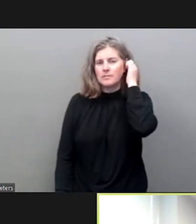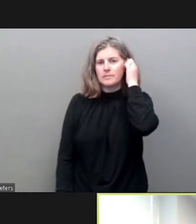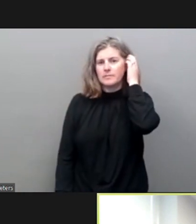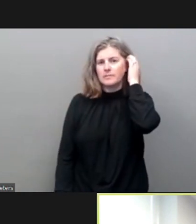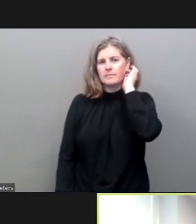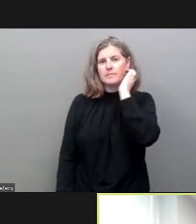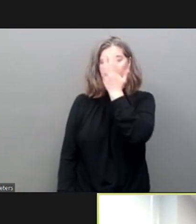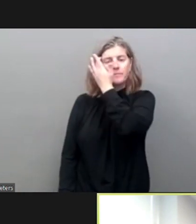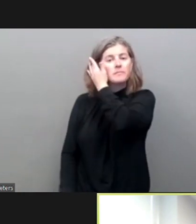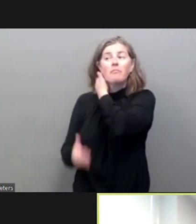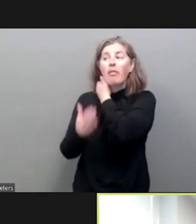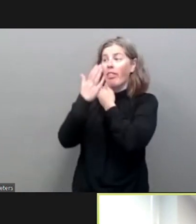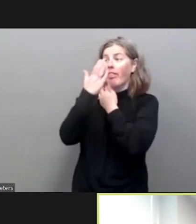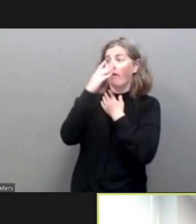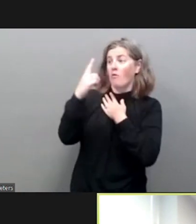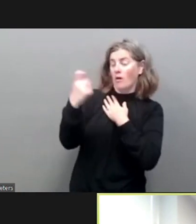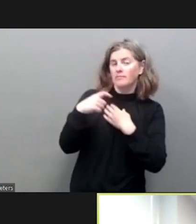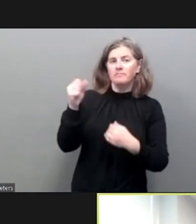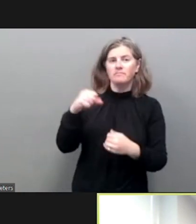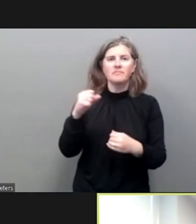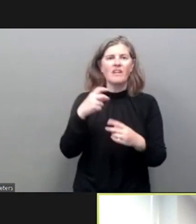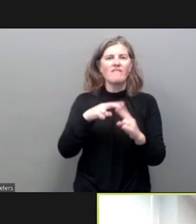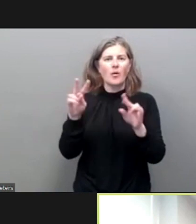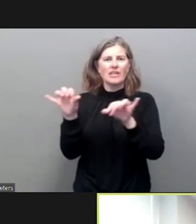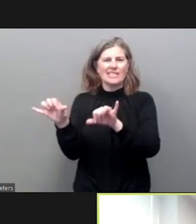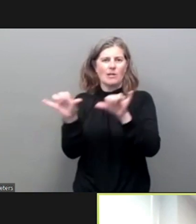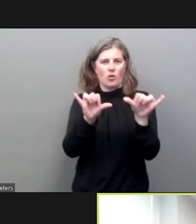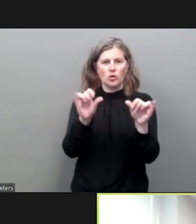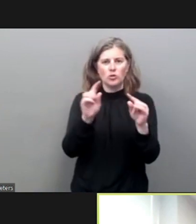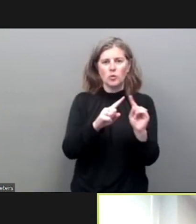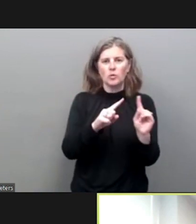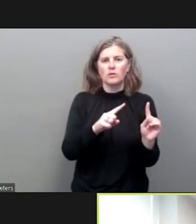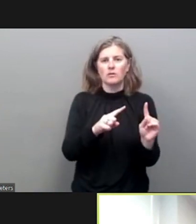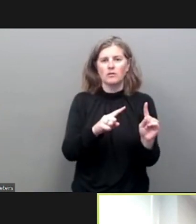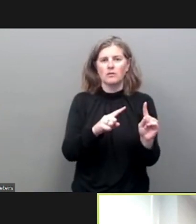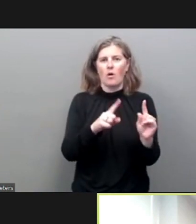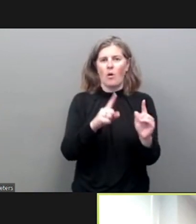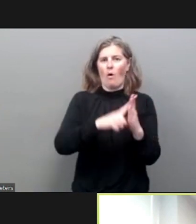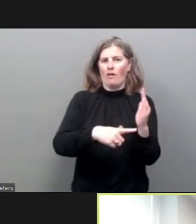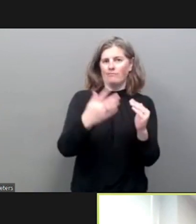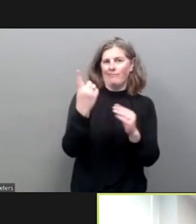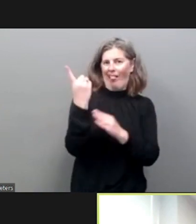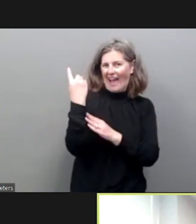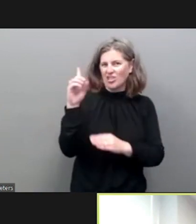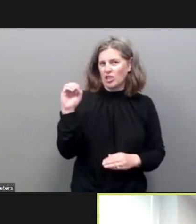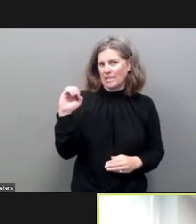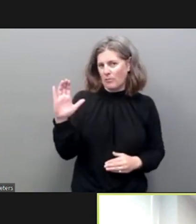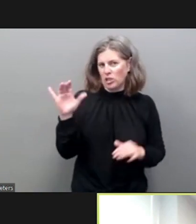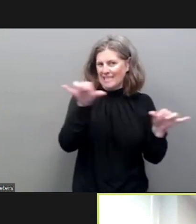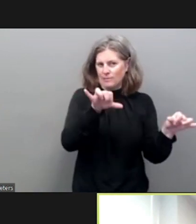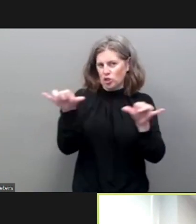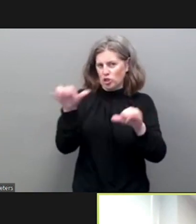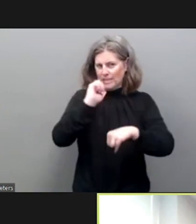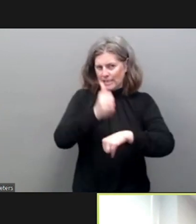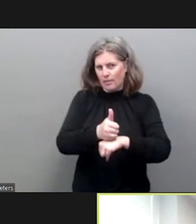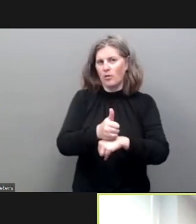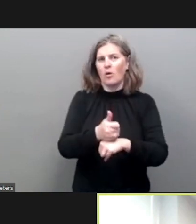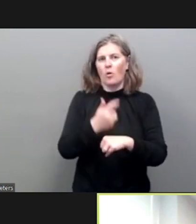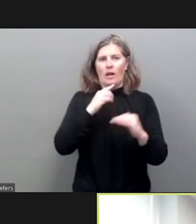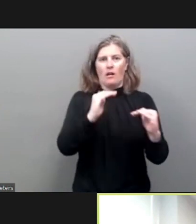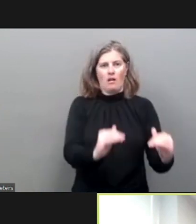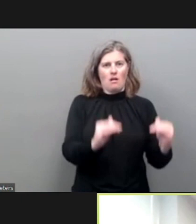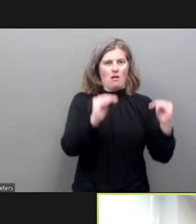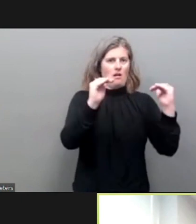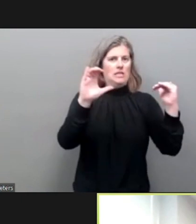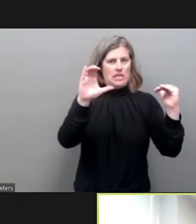Yeah, thank you for the question. It's very similar to the setup that we had last time in December when we enacted crisis standards of care.